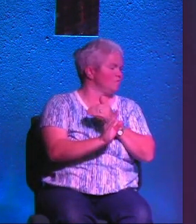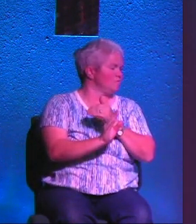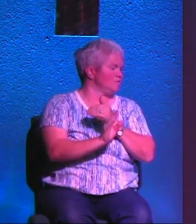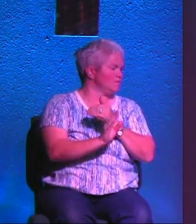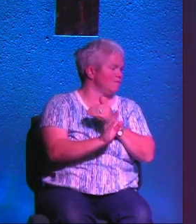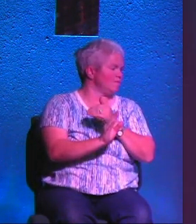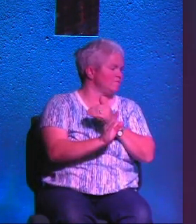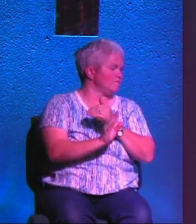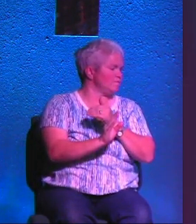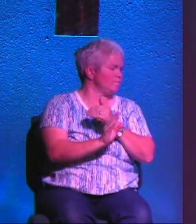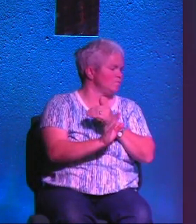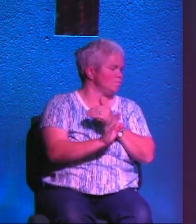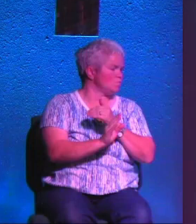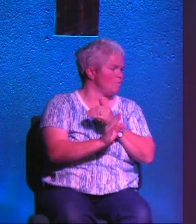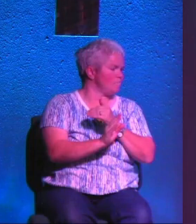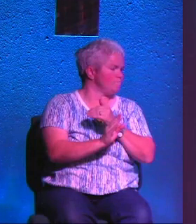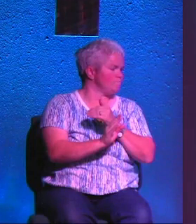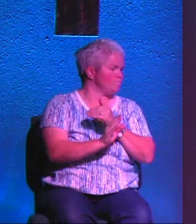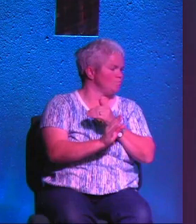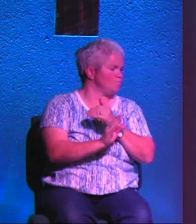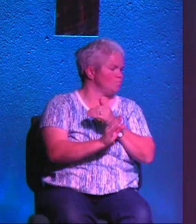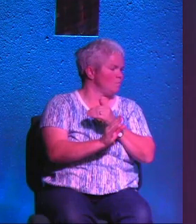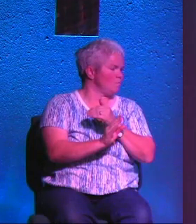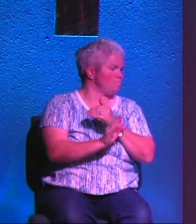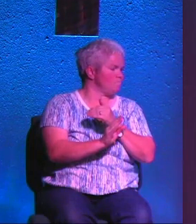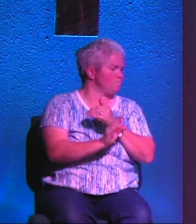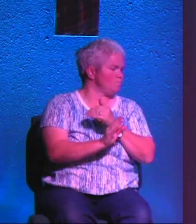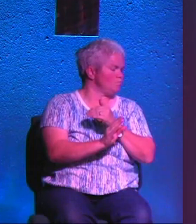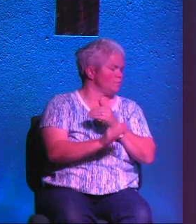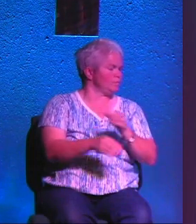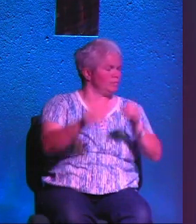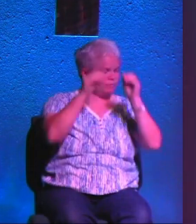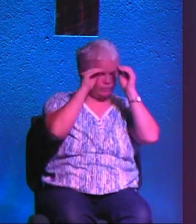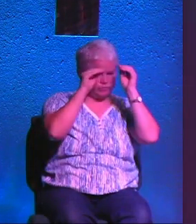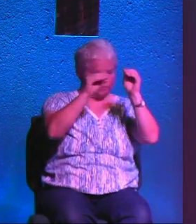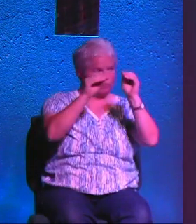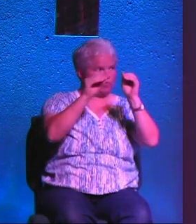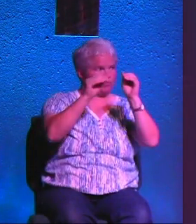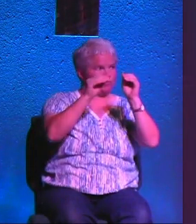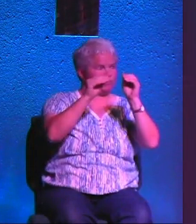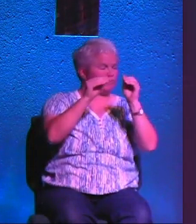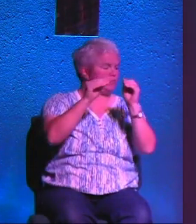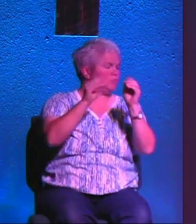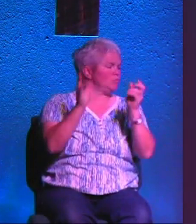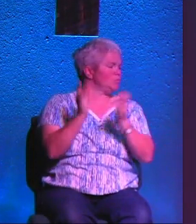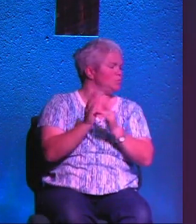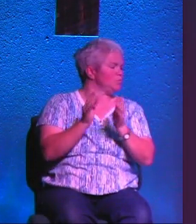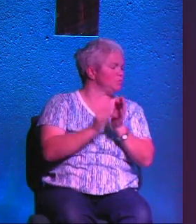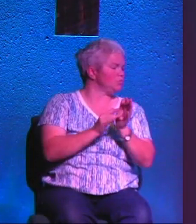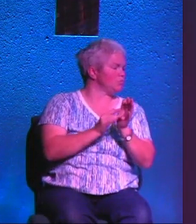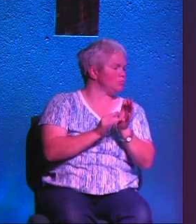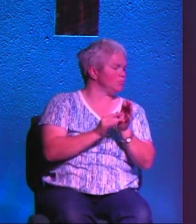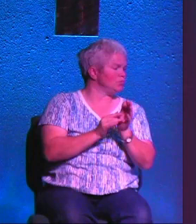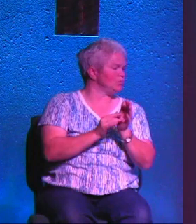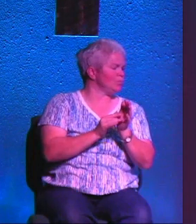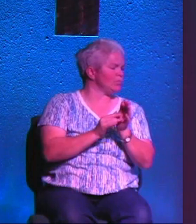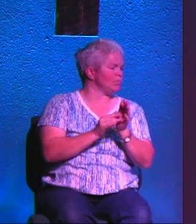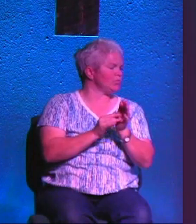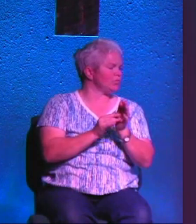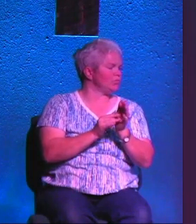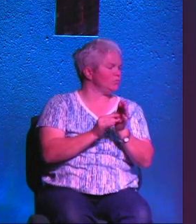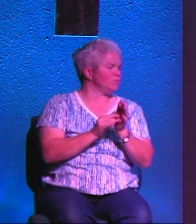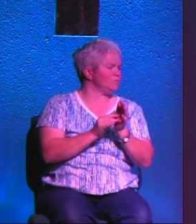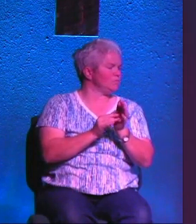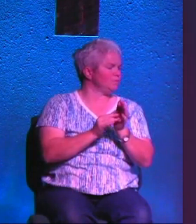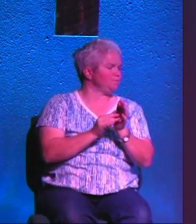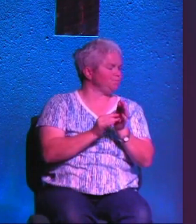evaluating and he's analyzing and he's critiquing their teachings against the teachings of Jesus, right?